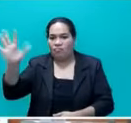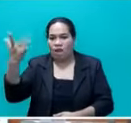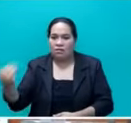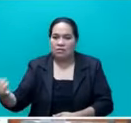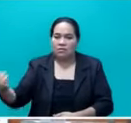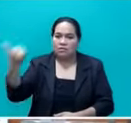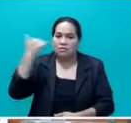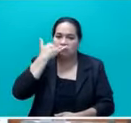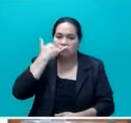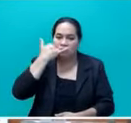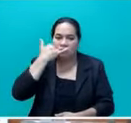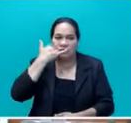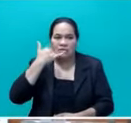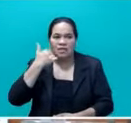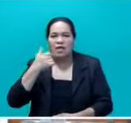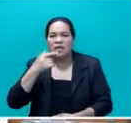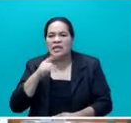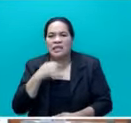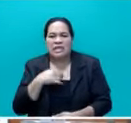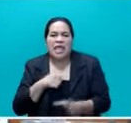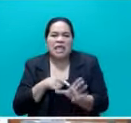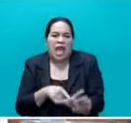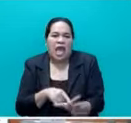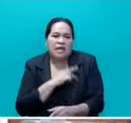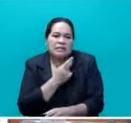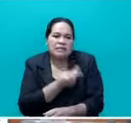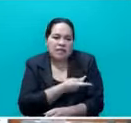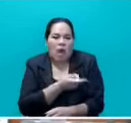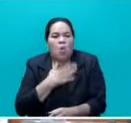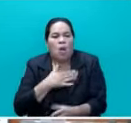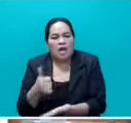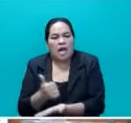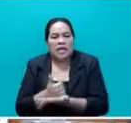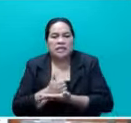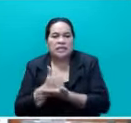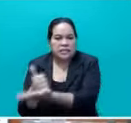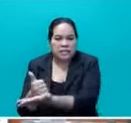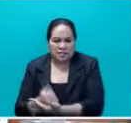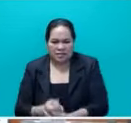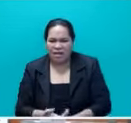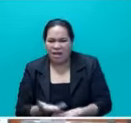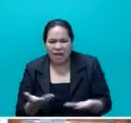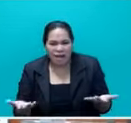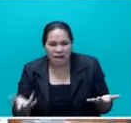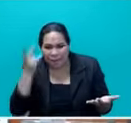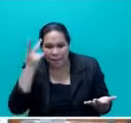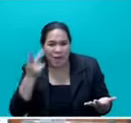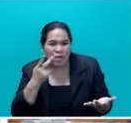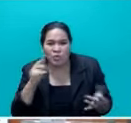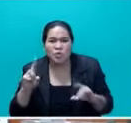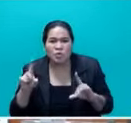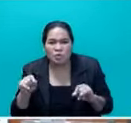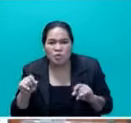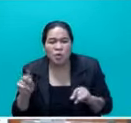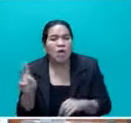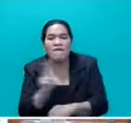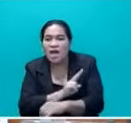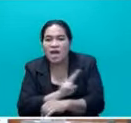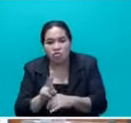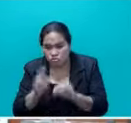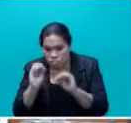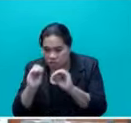teenager who's become pregnant, wanting assistance. Now, what were the parents doing about it? What kind of values are we teaching